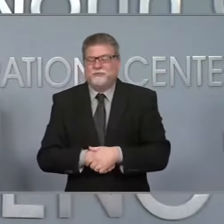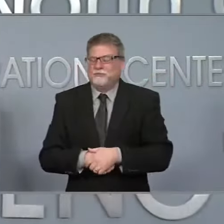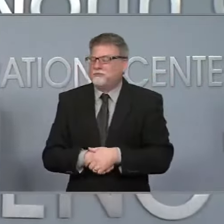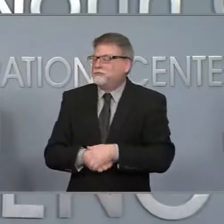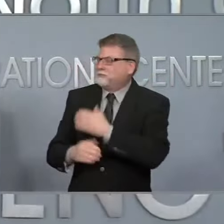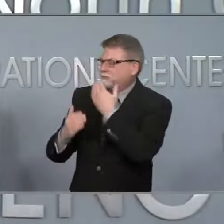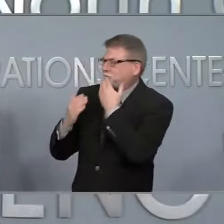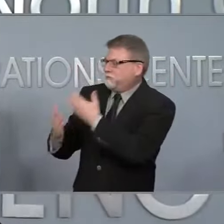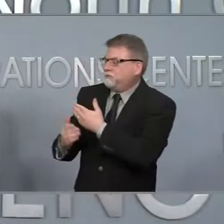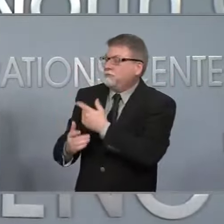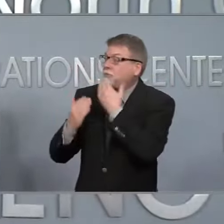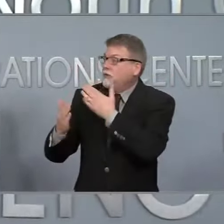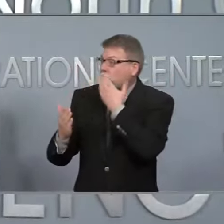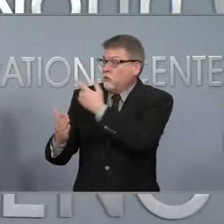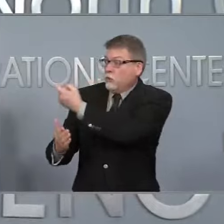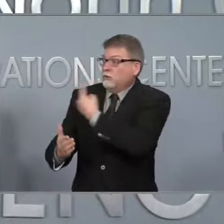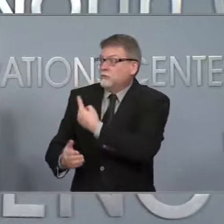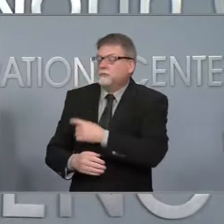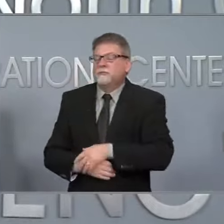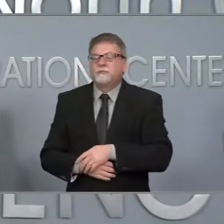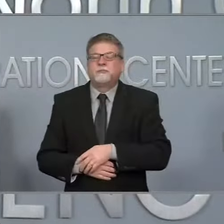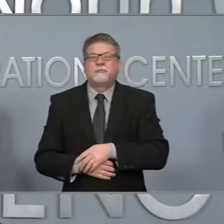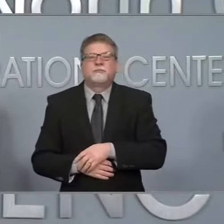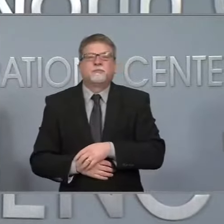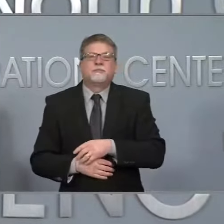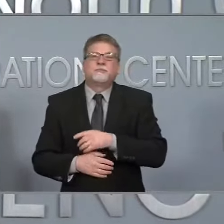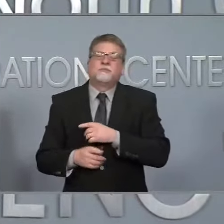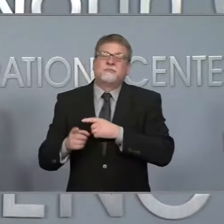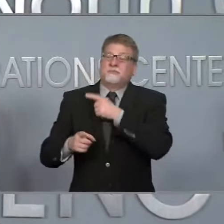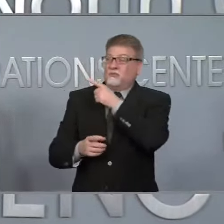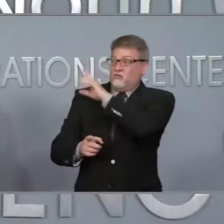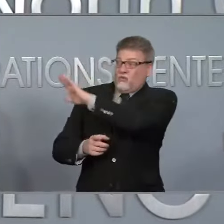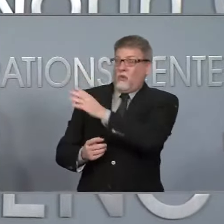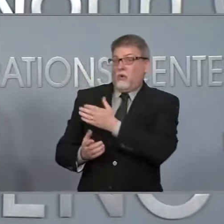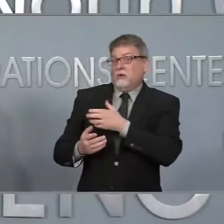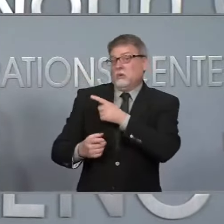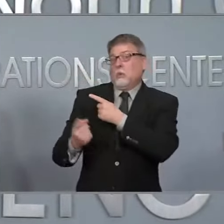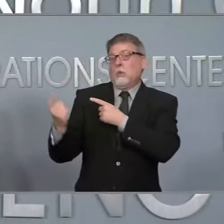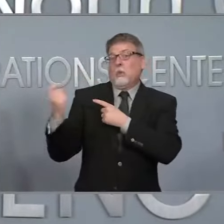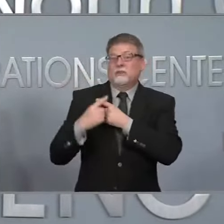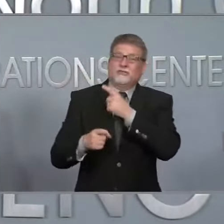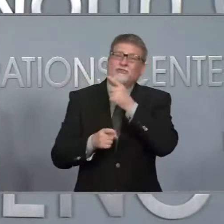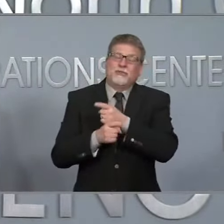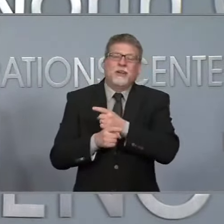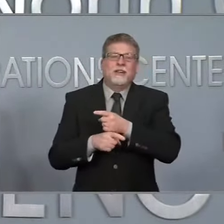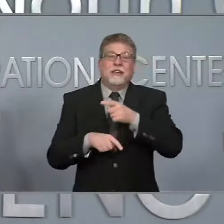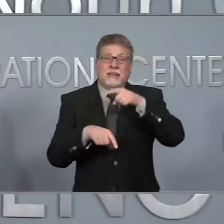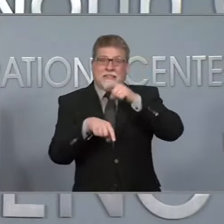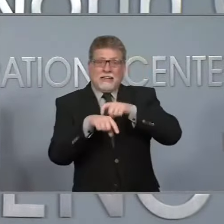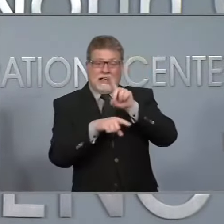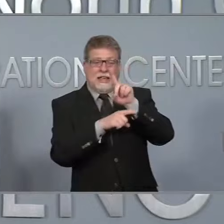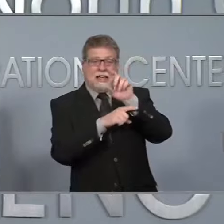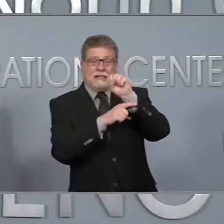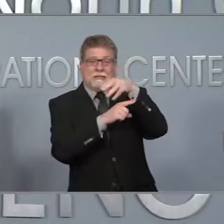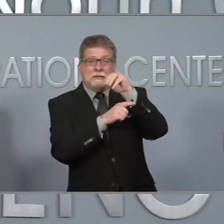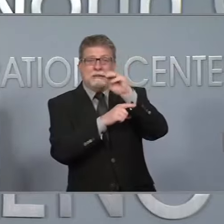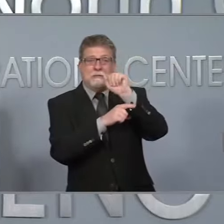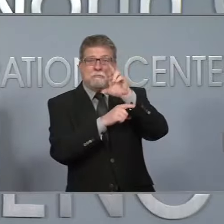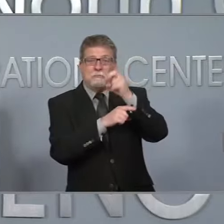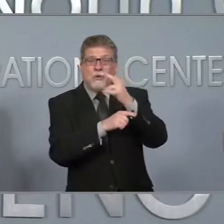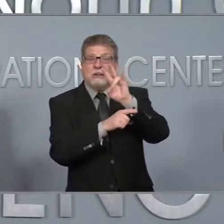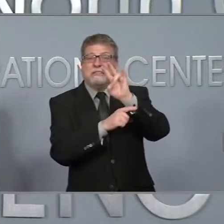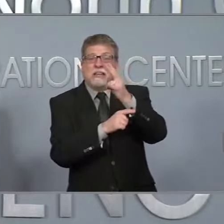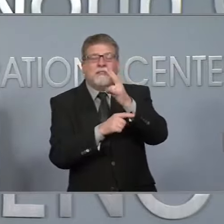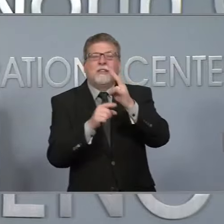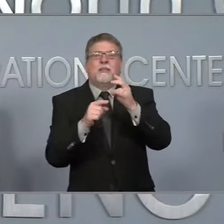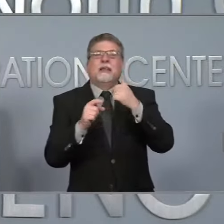Thanks for that question. And as you said, that's exactly why we've set this timeline, is both so that for individuals that aren't up to date on their vaccination